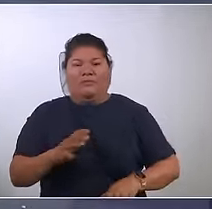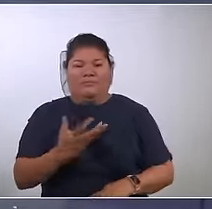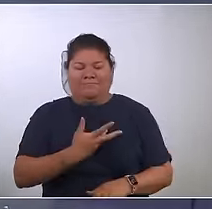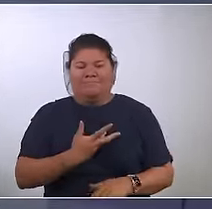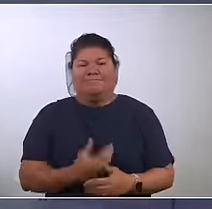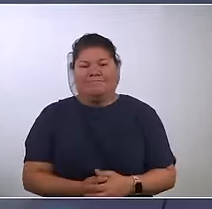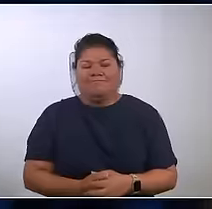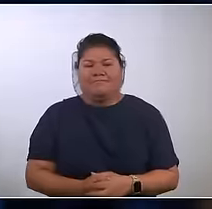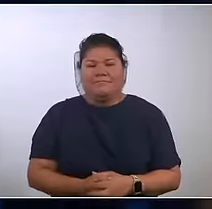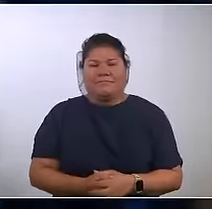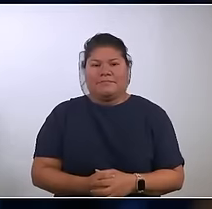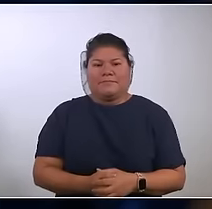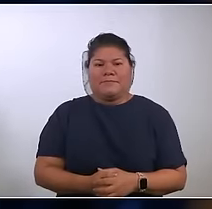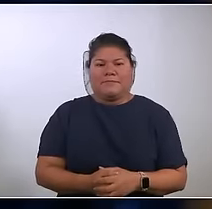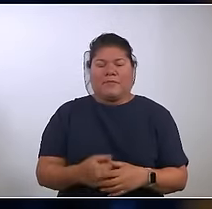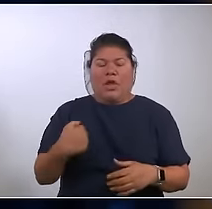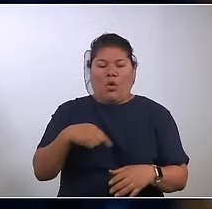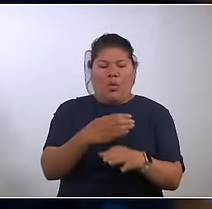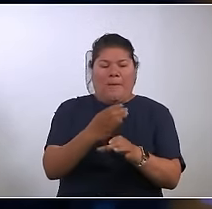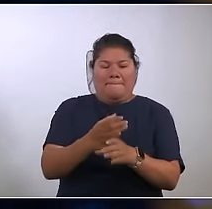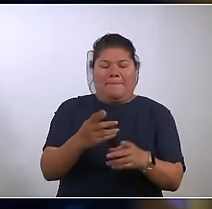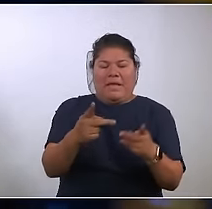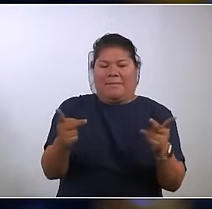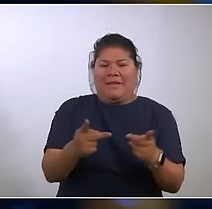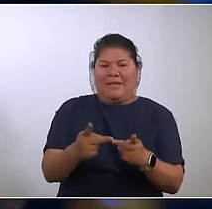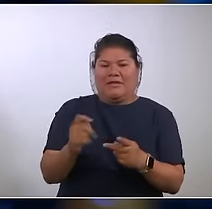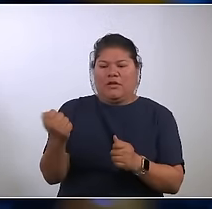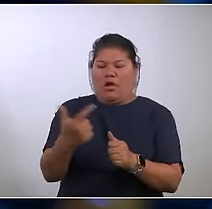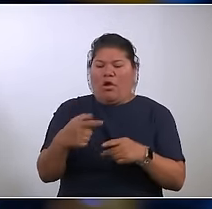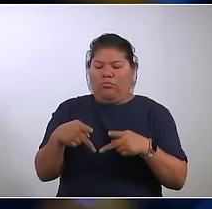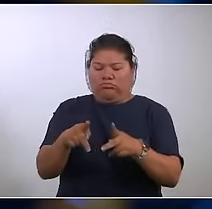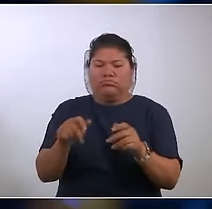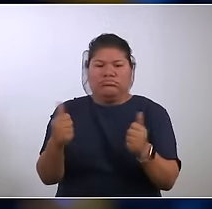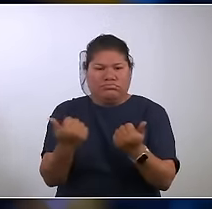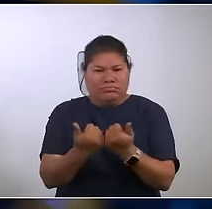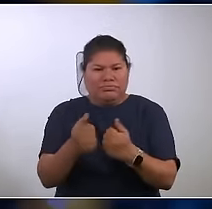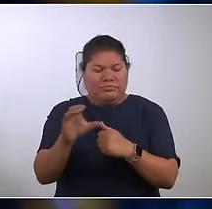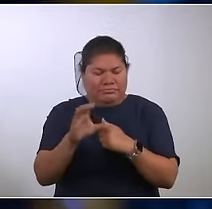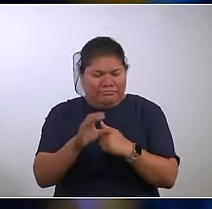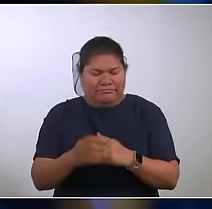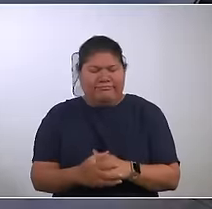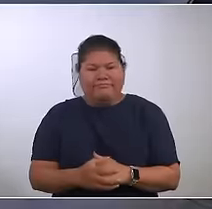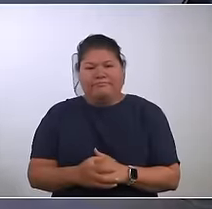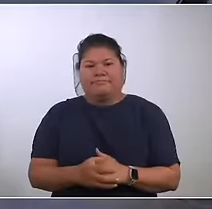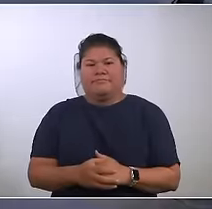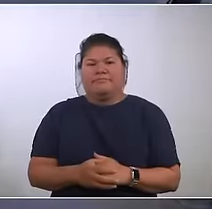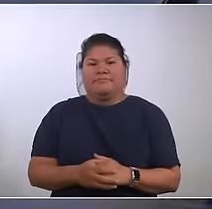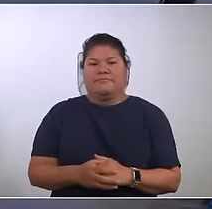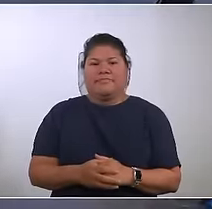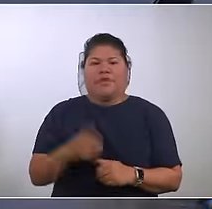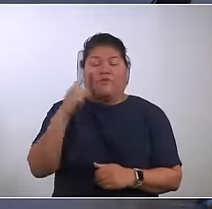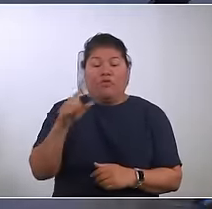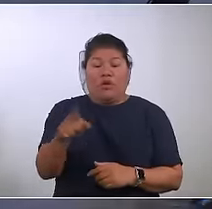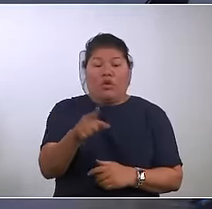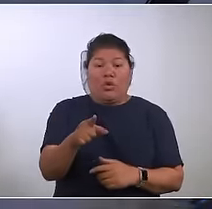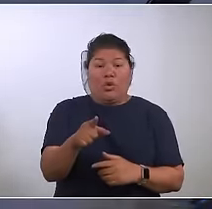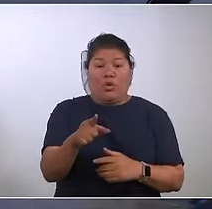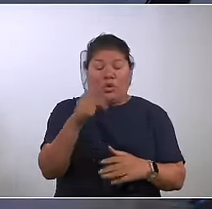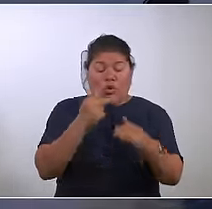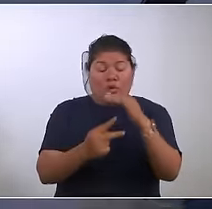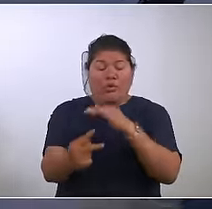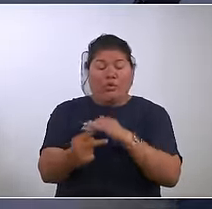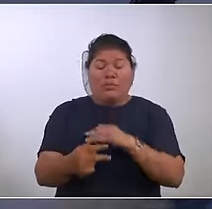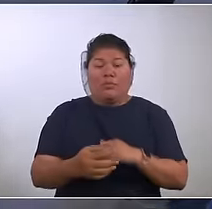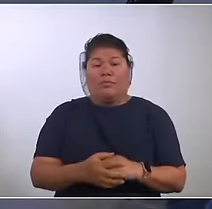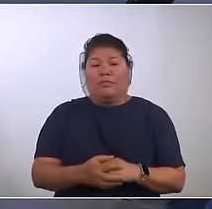este es el mandato. And we're creating spaces in all of the apostolic y estamos abriendo espacios en la asamblea apostólica. For you to be able to prophesy.